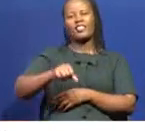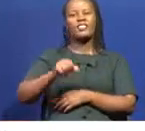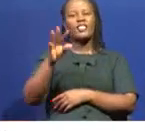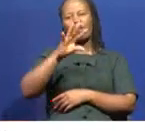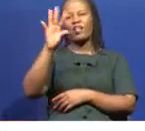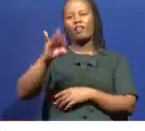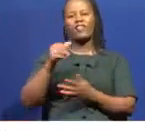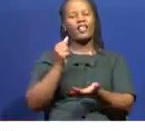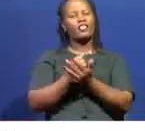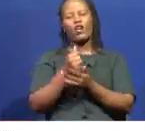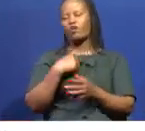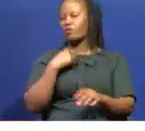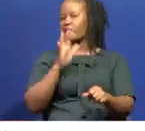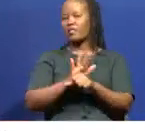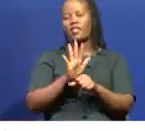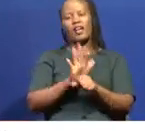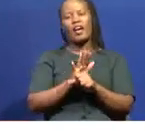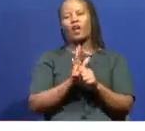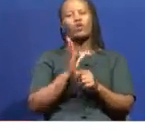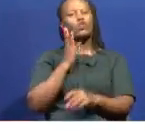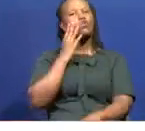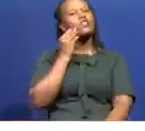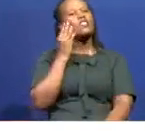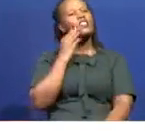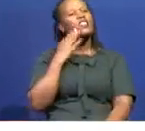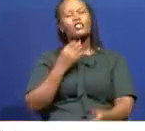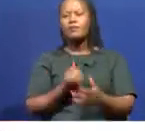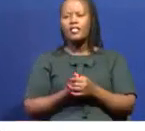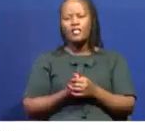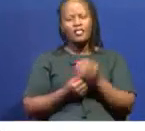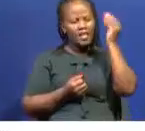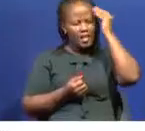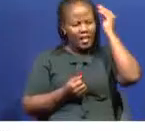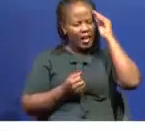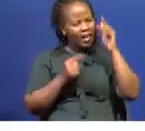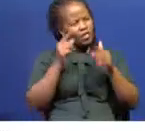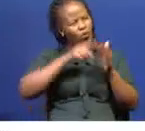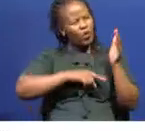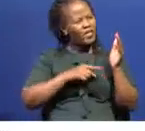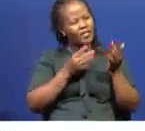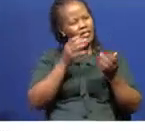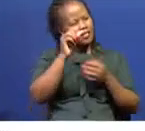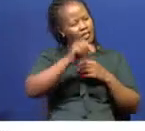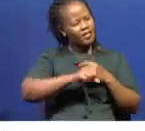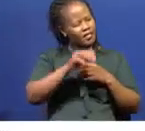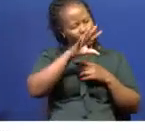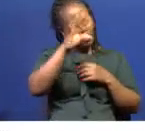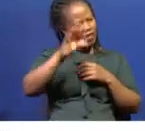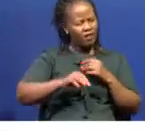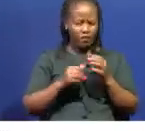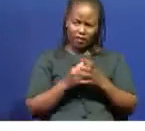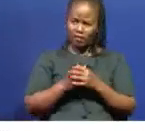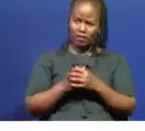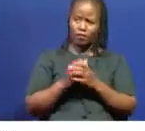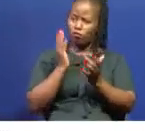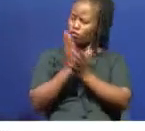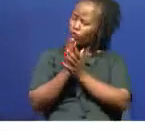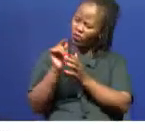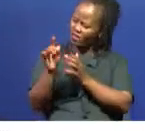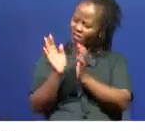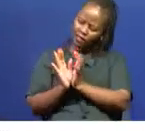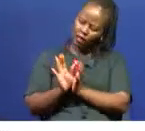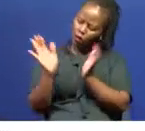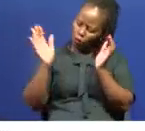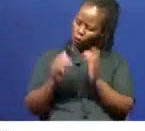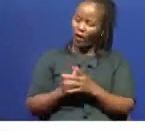for these experiences. Yeah. And what lessons did you pick from South Africa? It's a grind. You have to